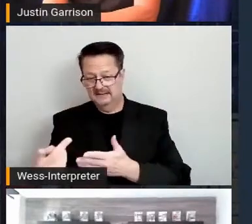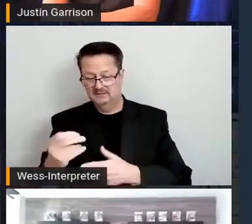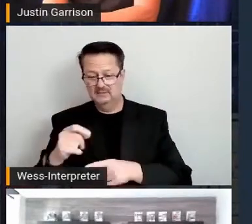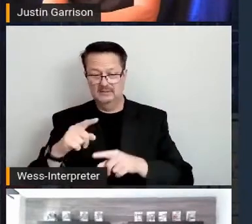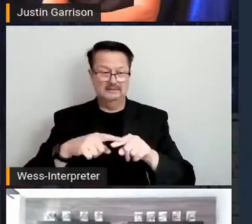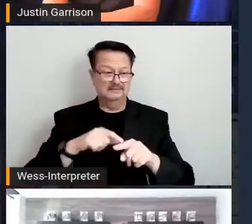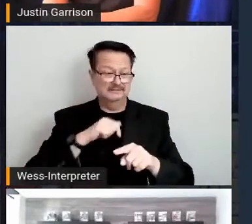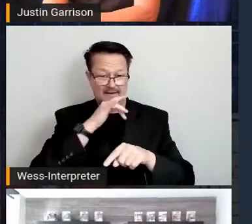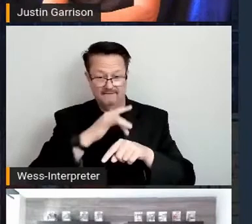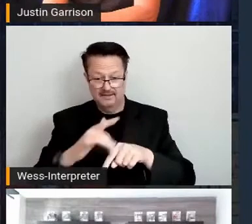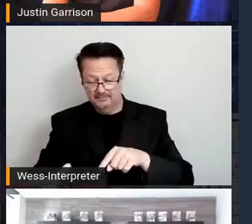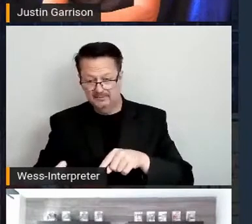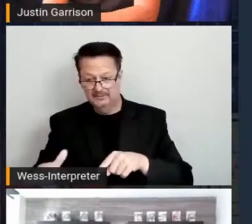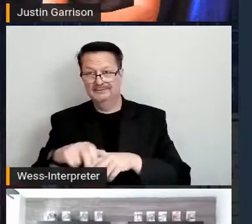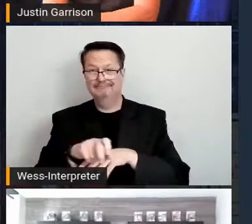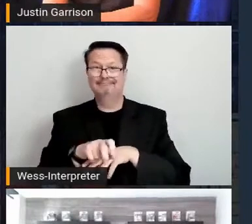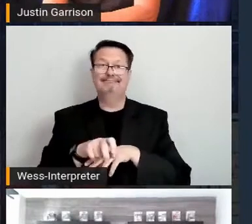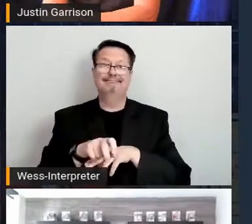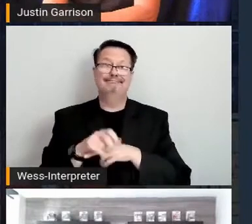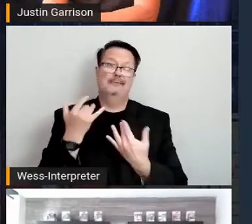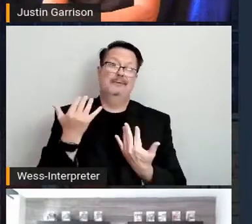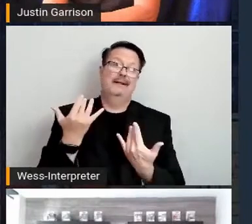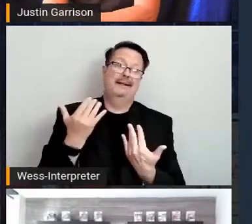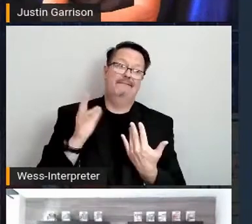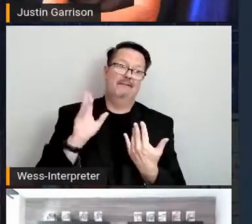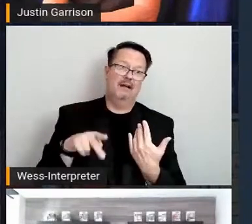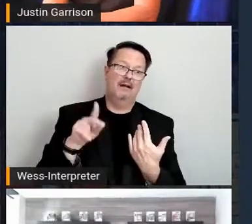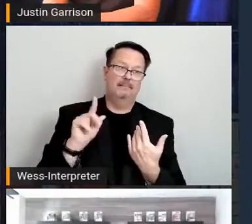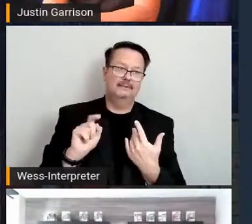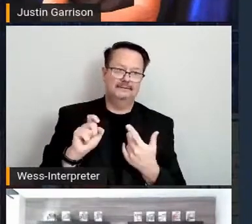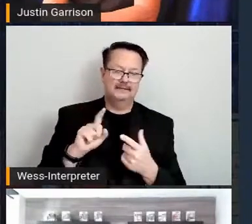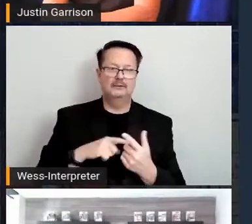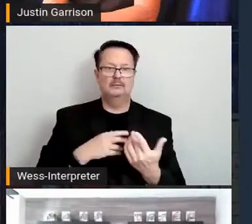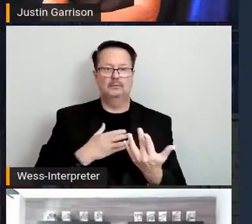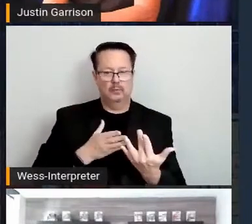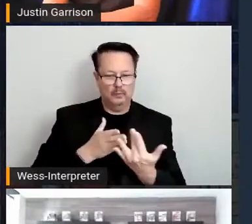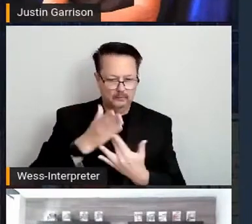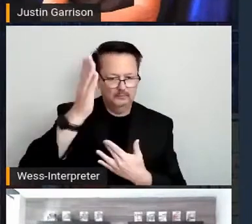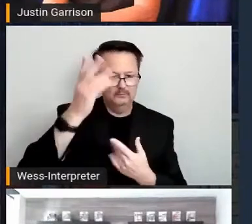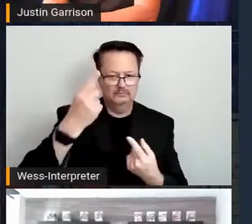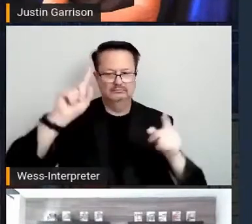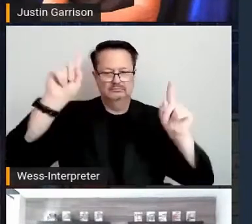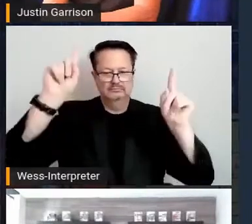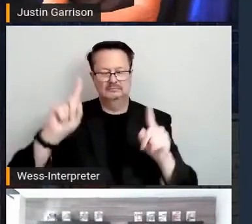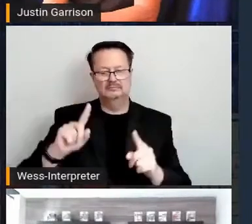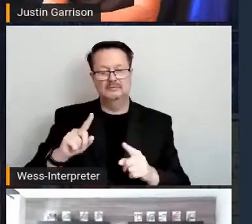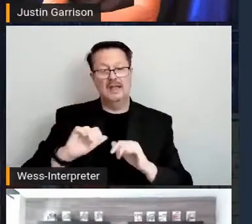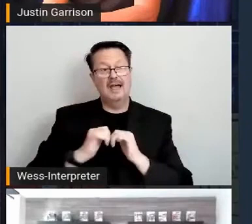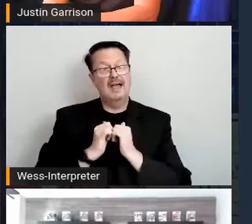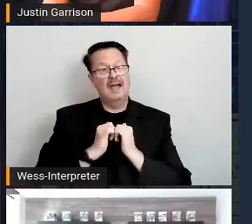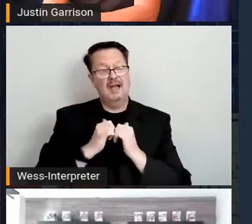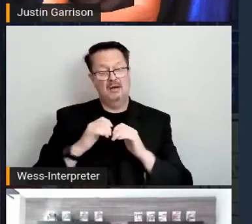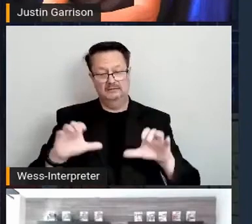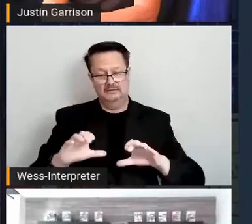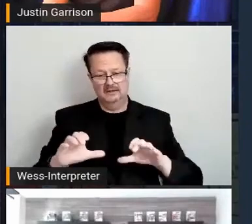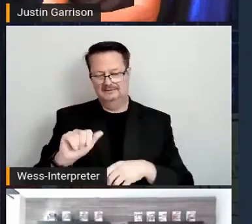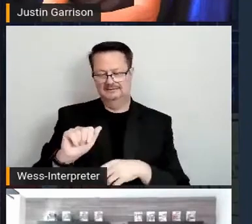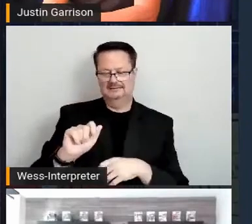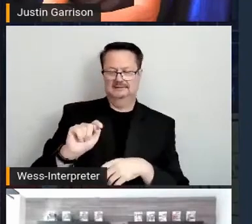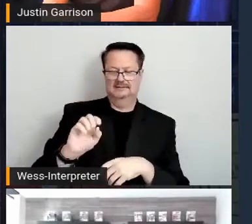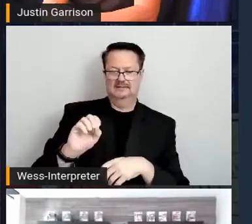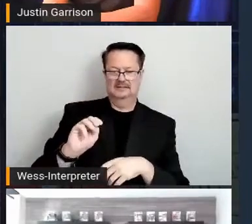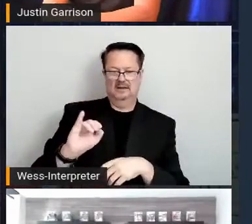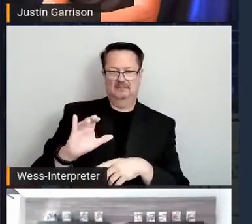available, you're sitting basically waiting for these updates to go through. But the way we've done this is, like I said, it's an atomic update, but it's handled